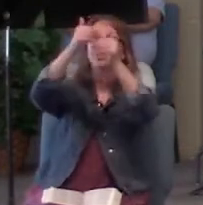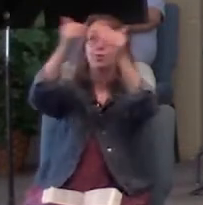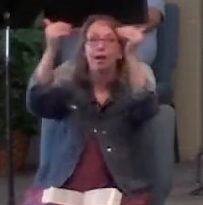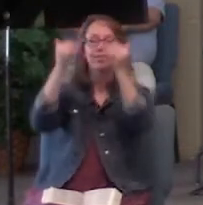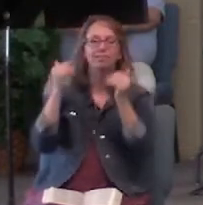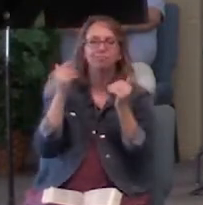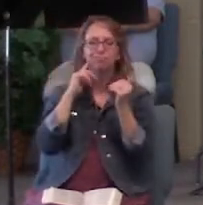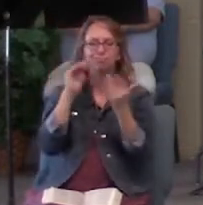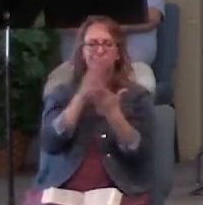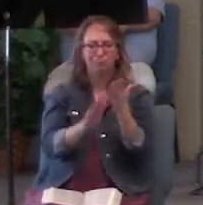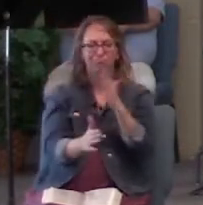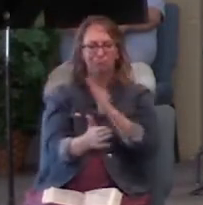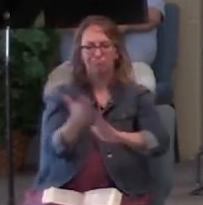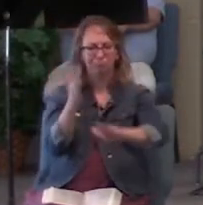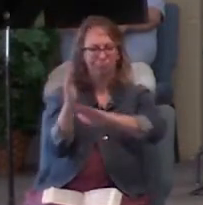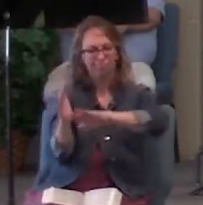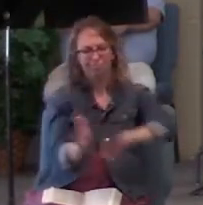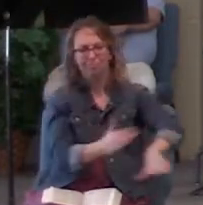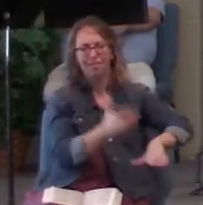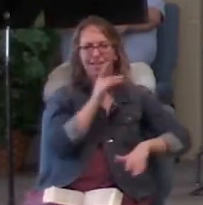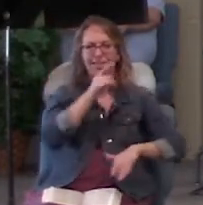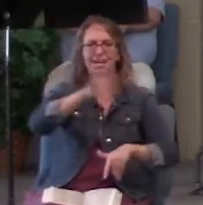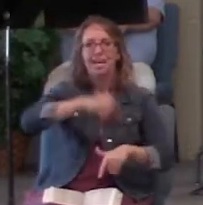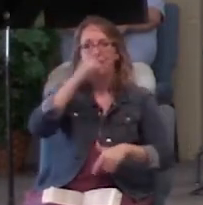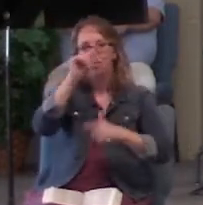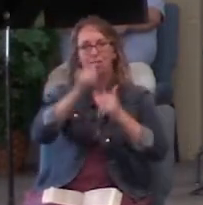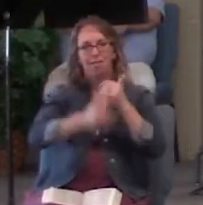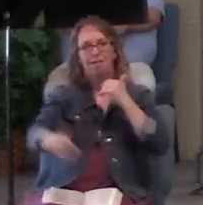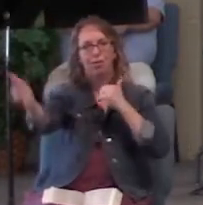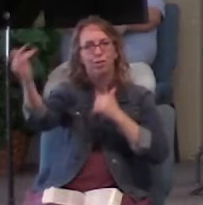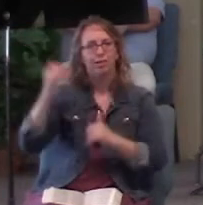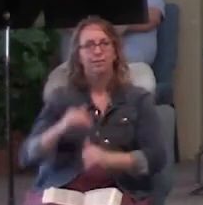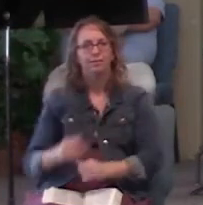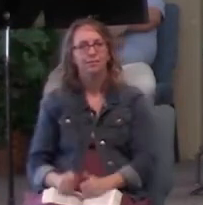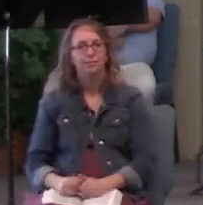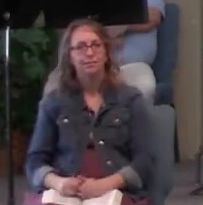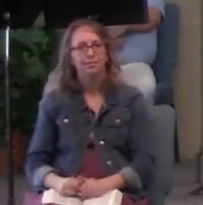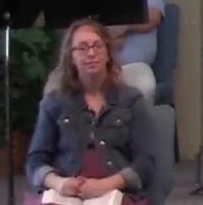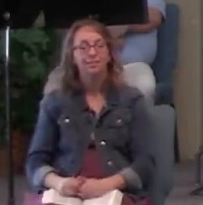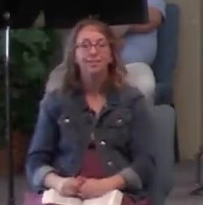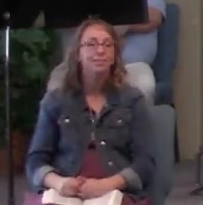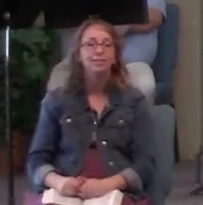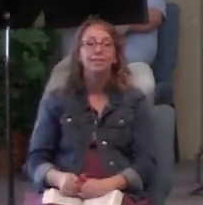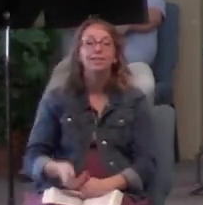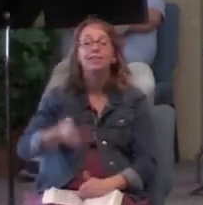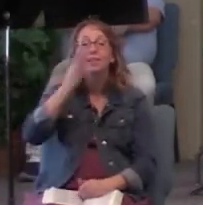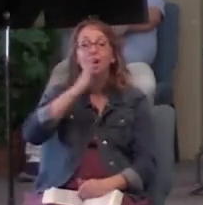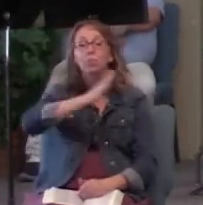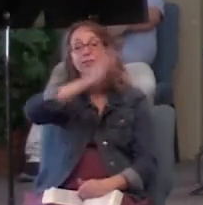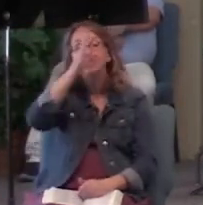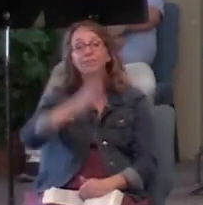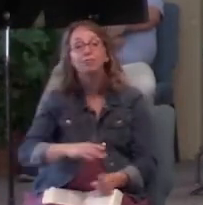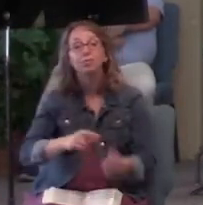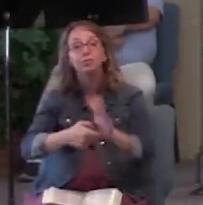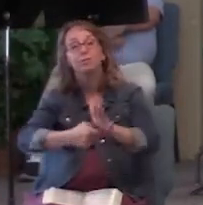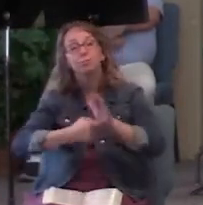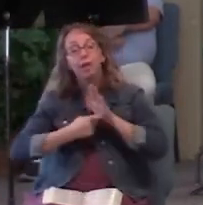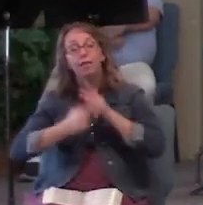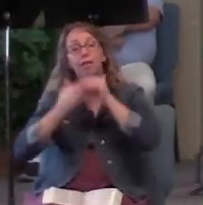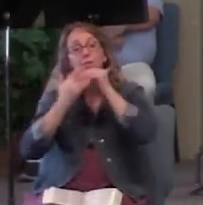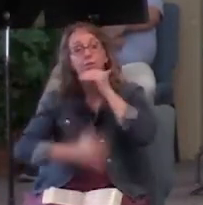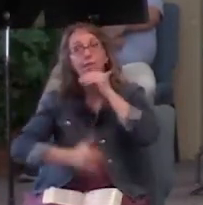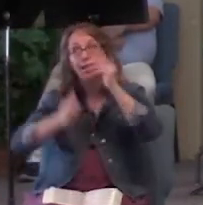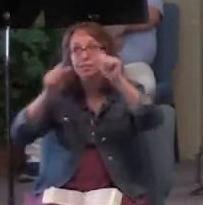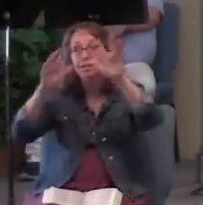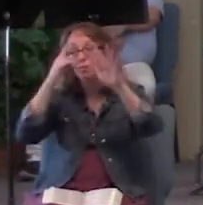did away with the need for that ever again. God would never and will never demand another blood sacrifice